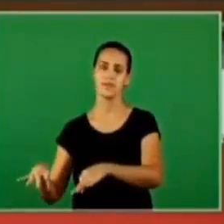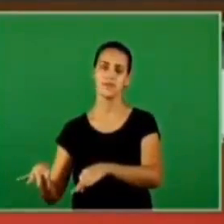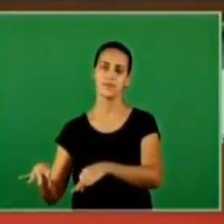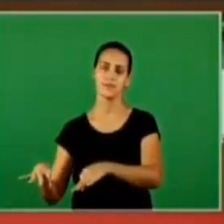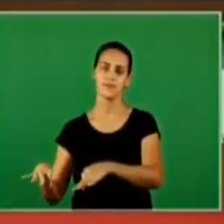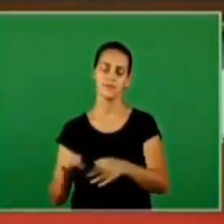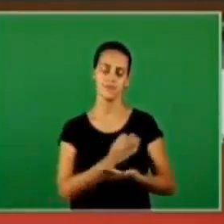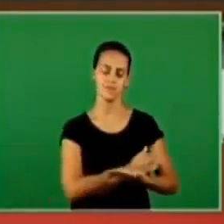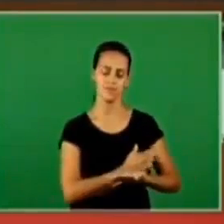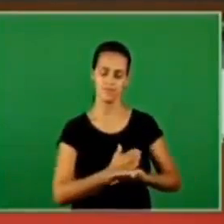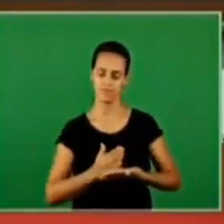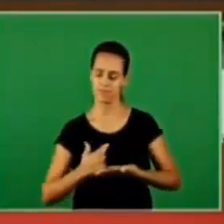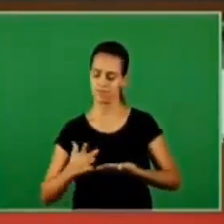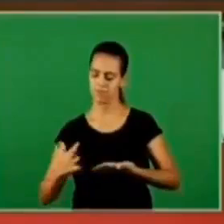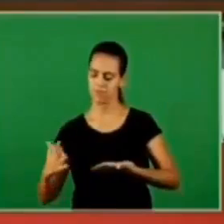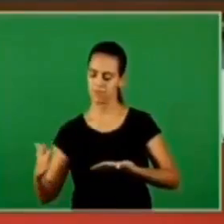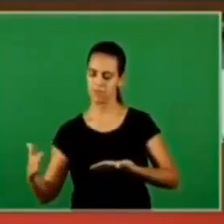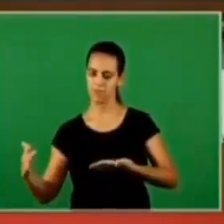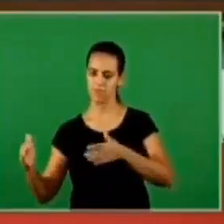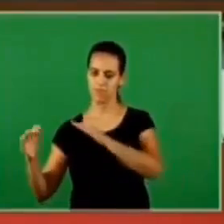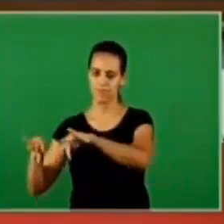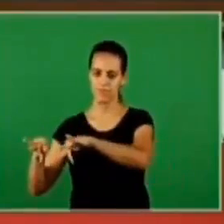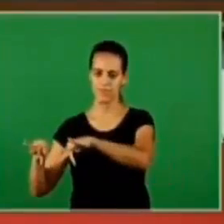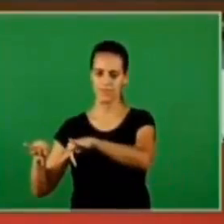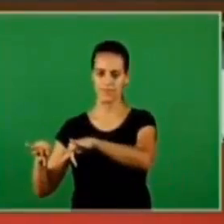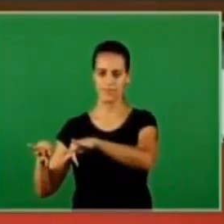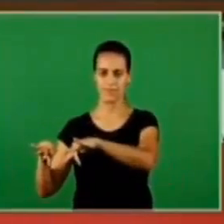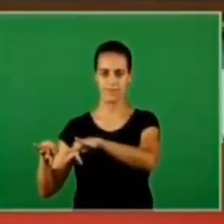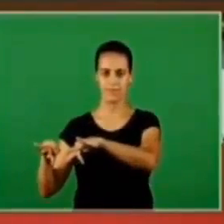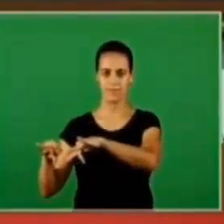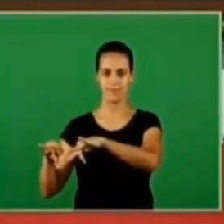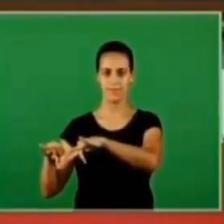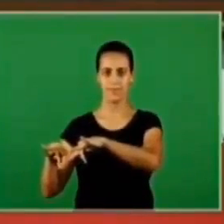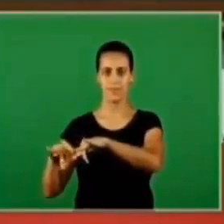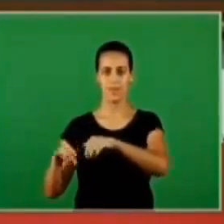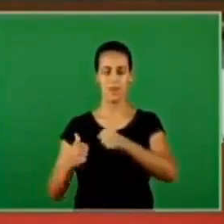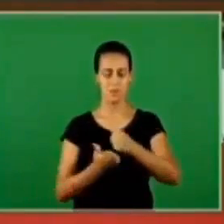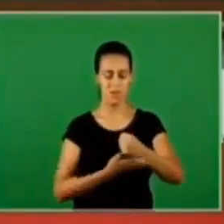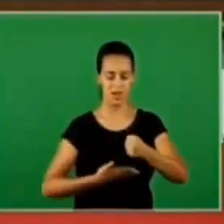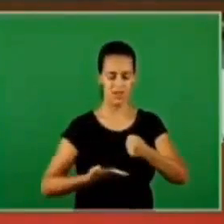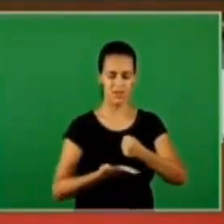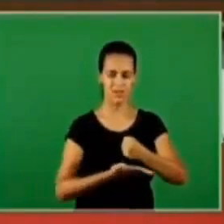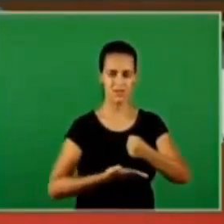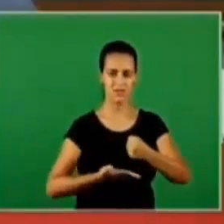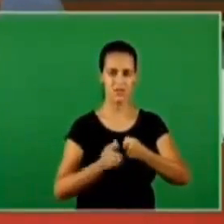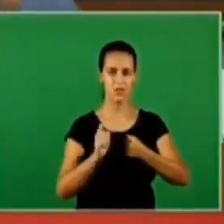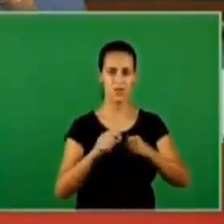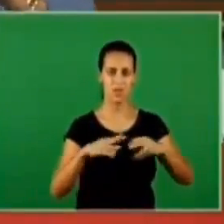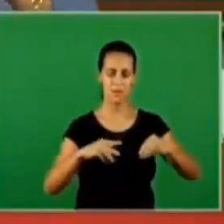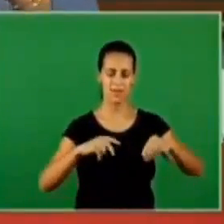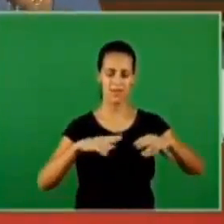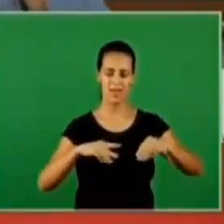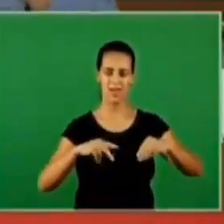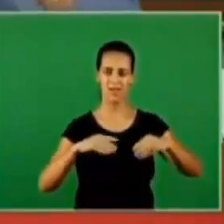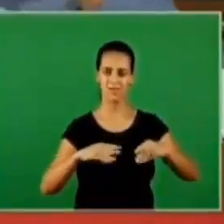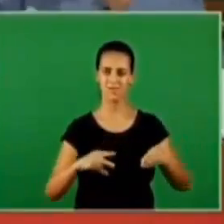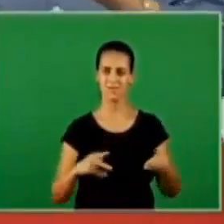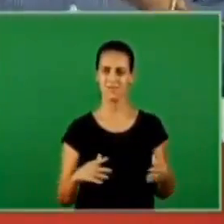So the foundation of this creation is the matter. So the